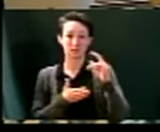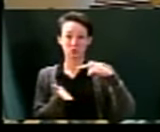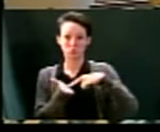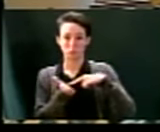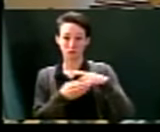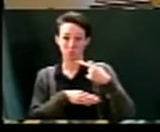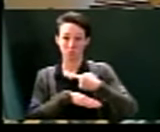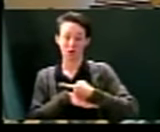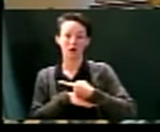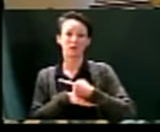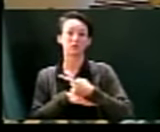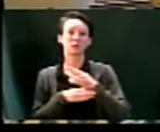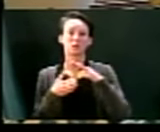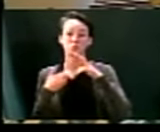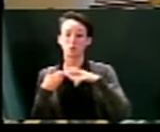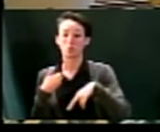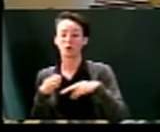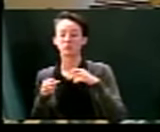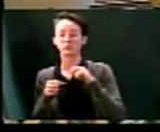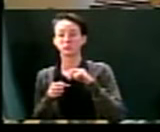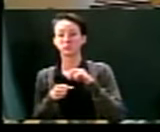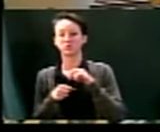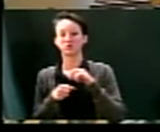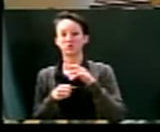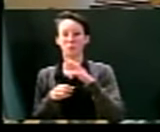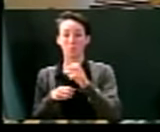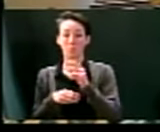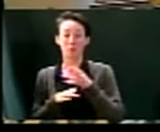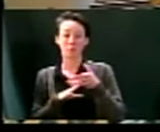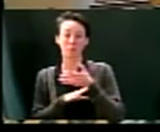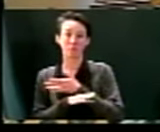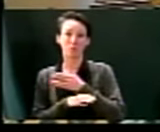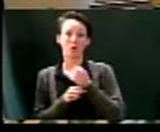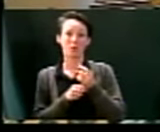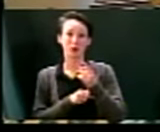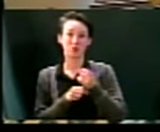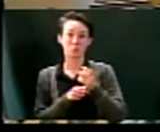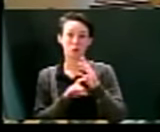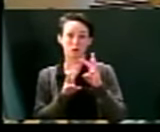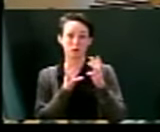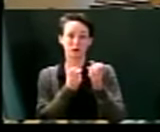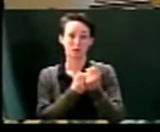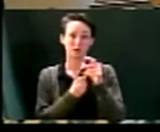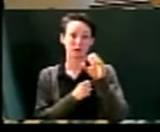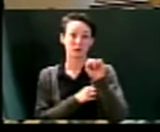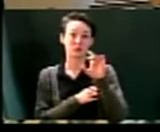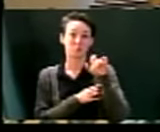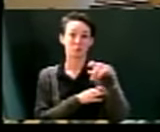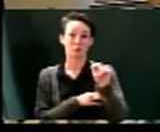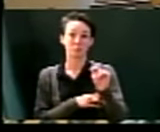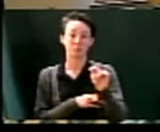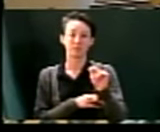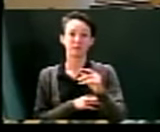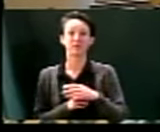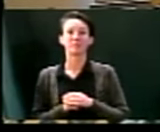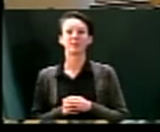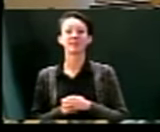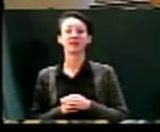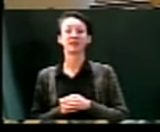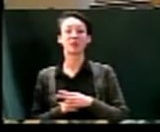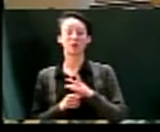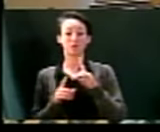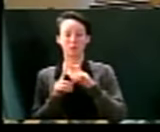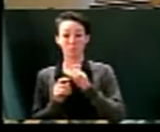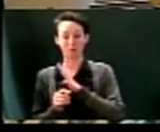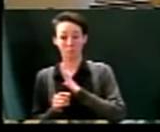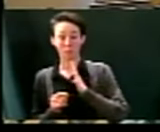time for our annual workshop later in September. Finally, on behalf of the board, I want to say welcome back to all the